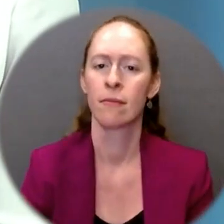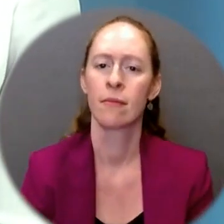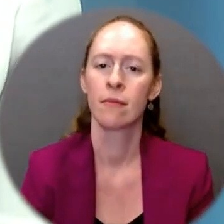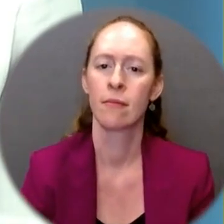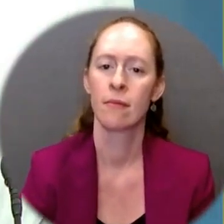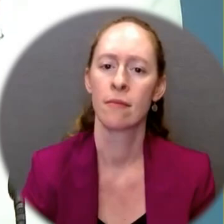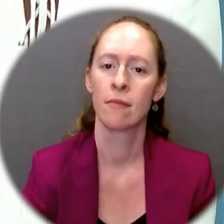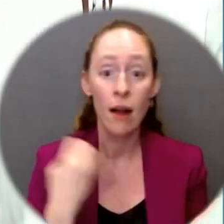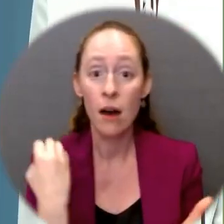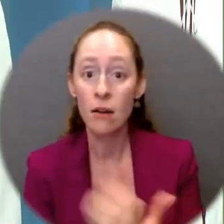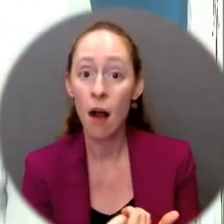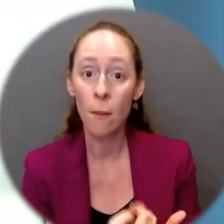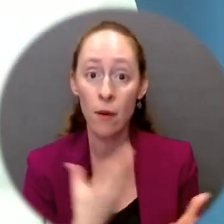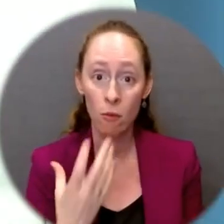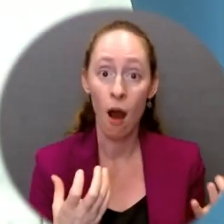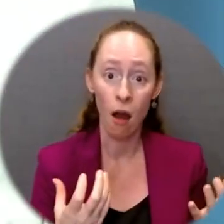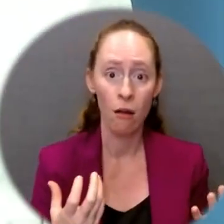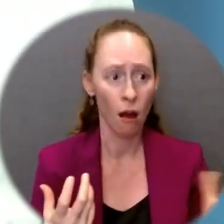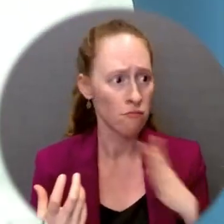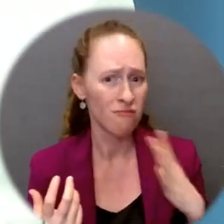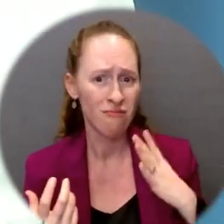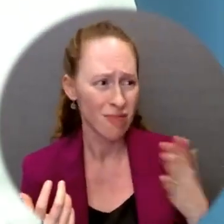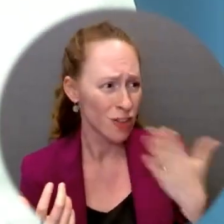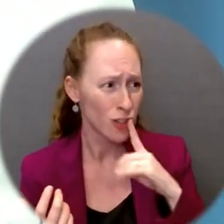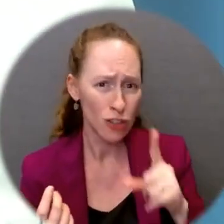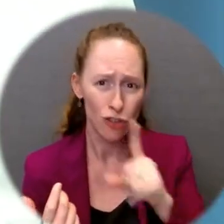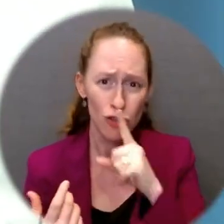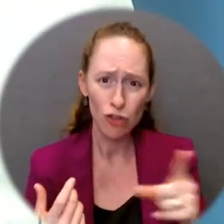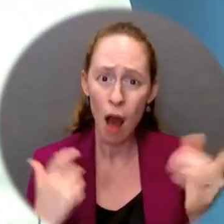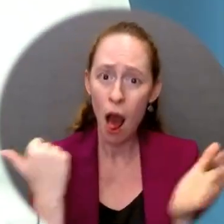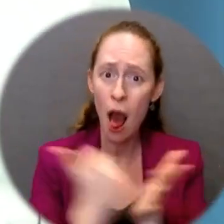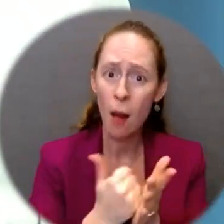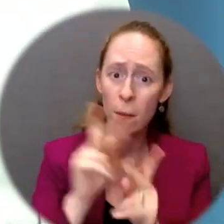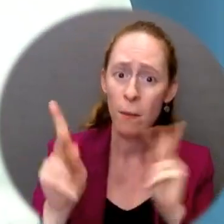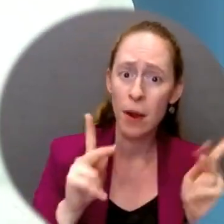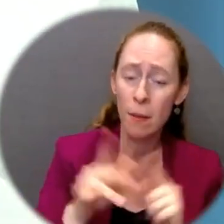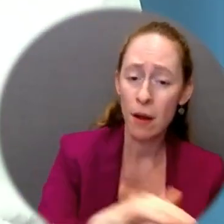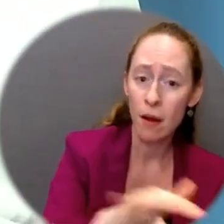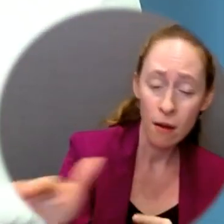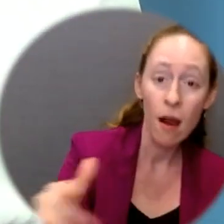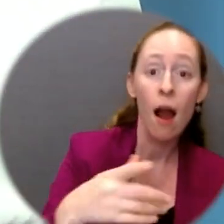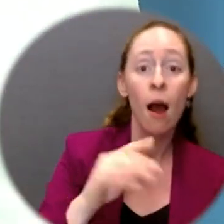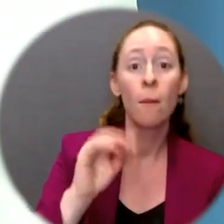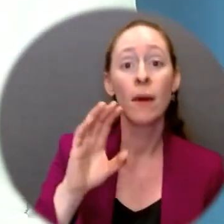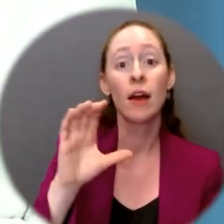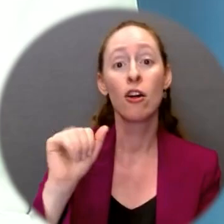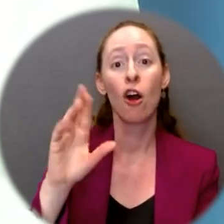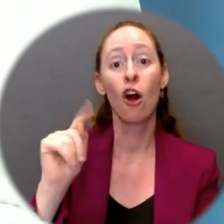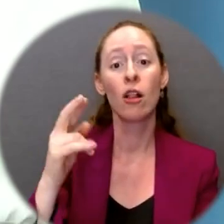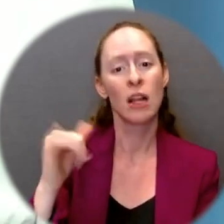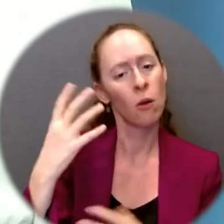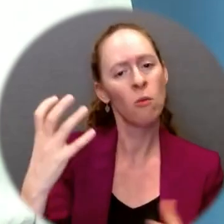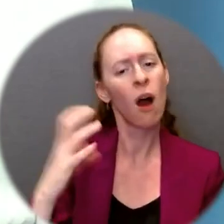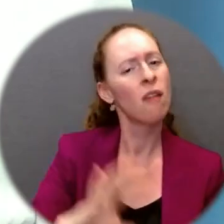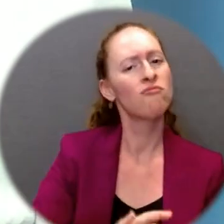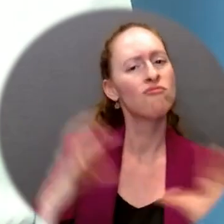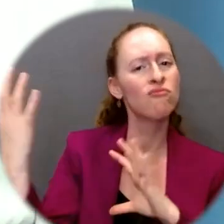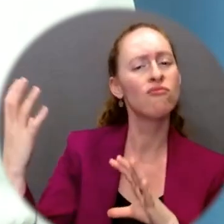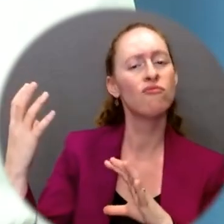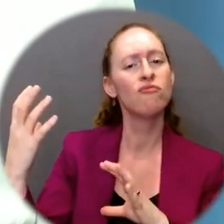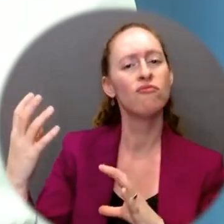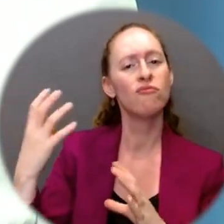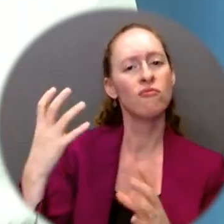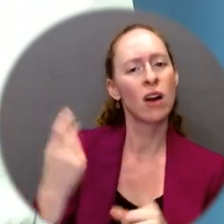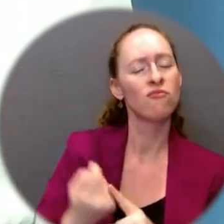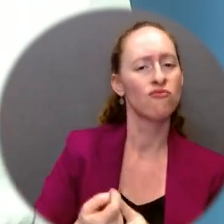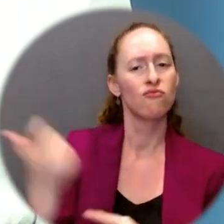Kevin McCarthy does is wanting to get rid of the Inflation Reduction Act, which we know the Inflation Reduction Act is going